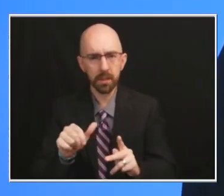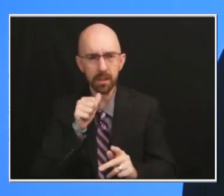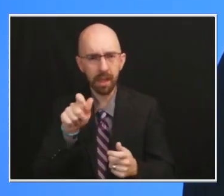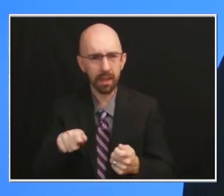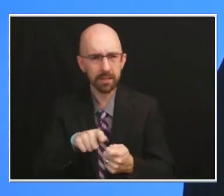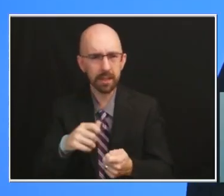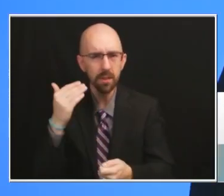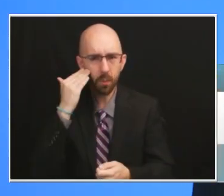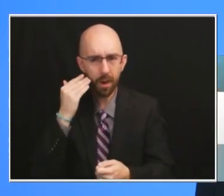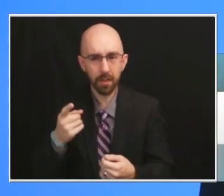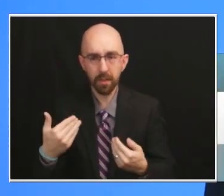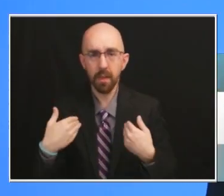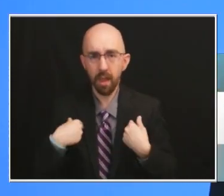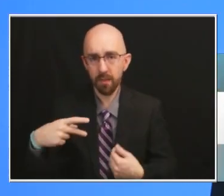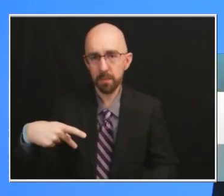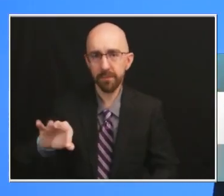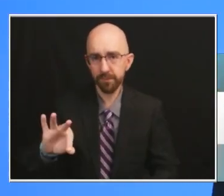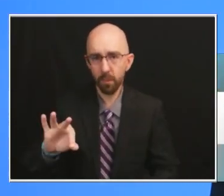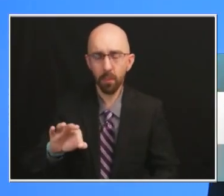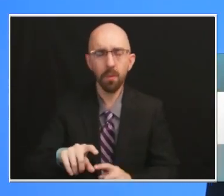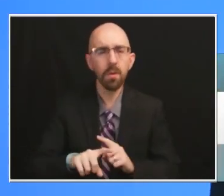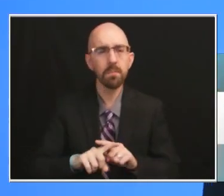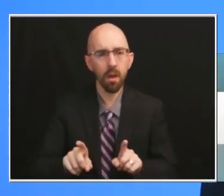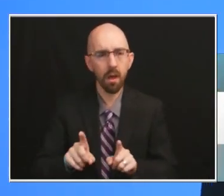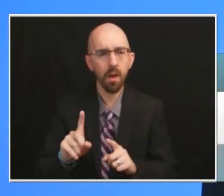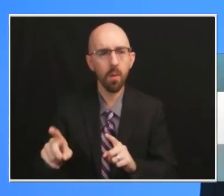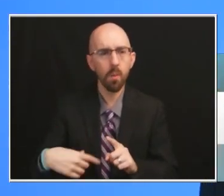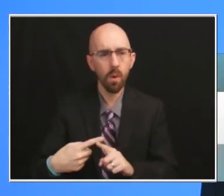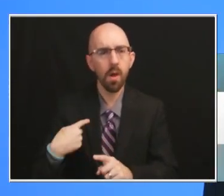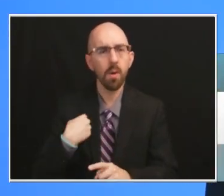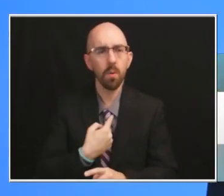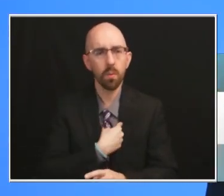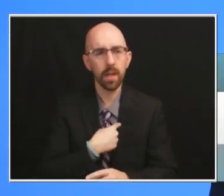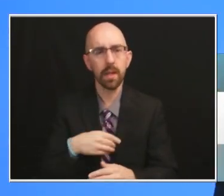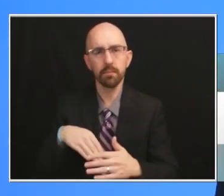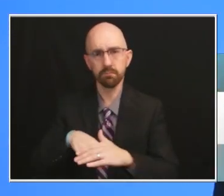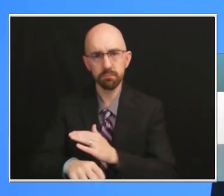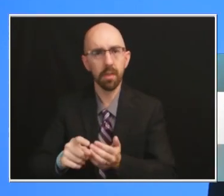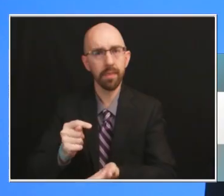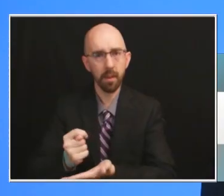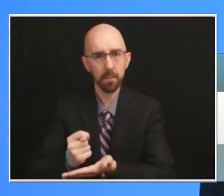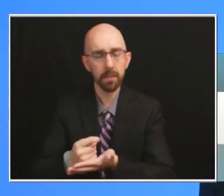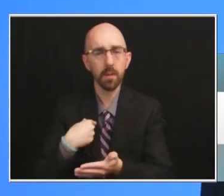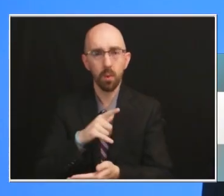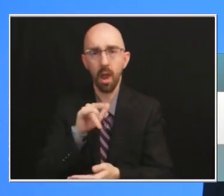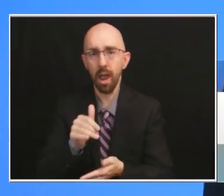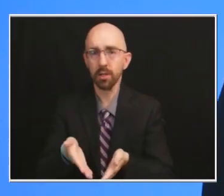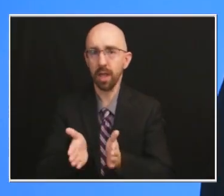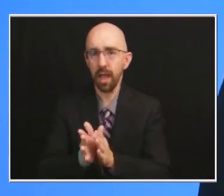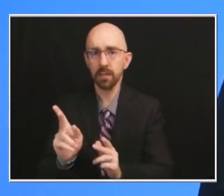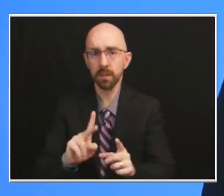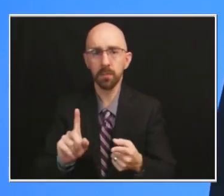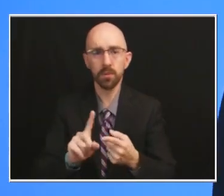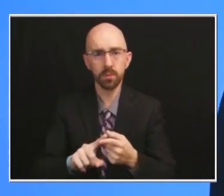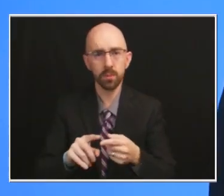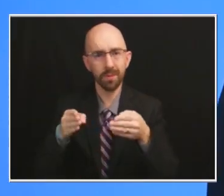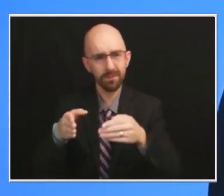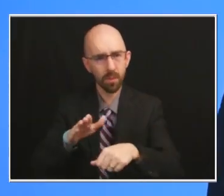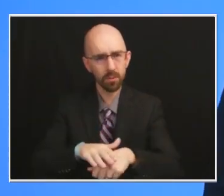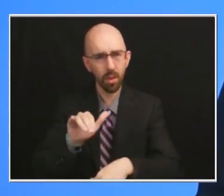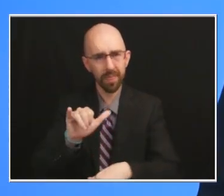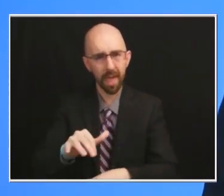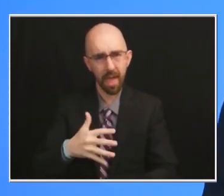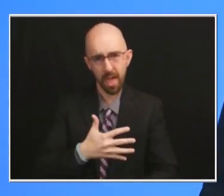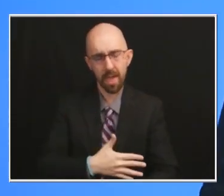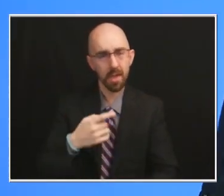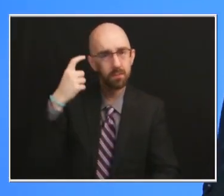have a pelvic floor, but when we come into therapy and we're actually asking people to focus on it, the brain